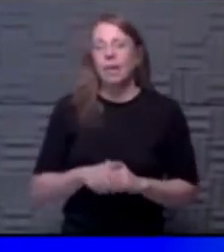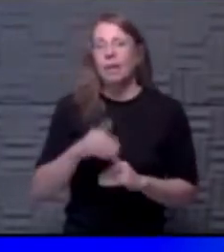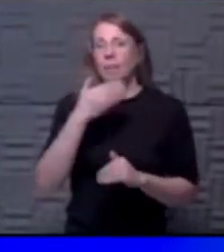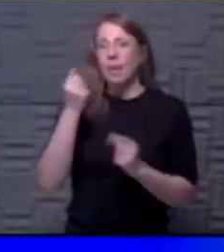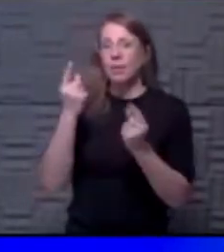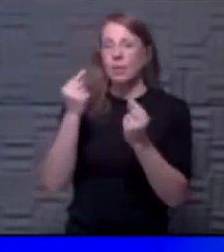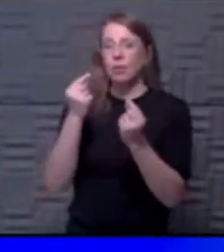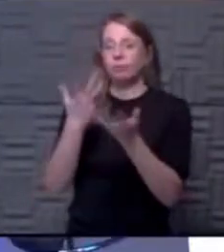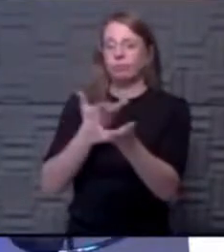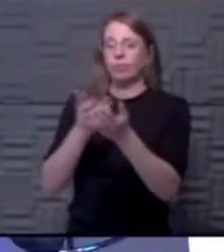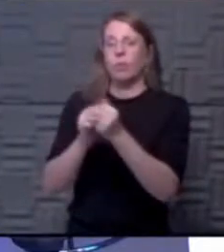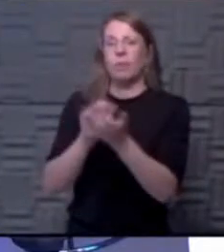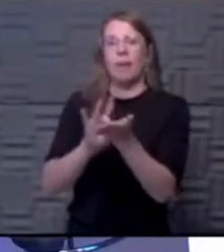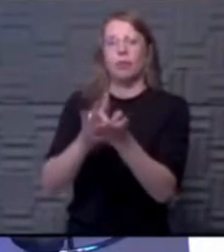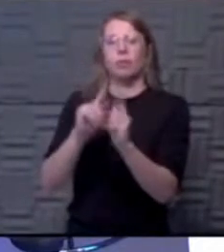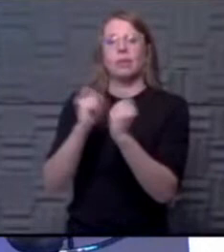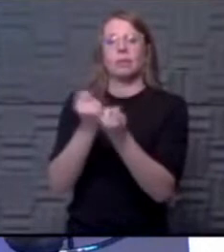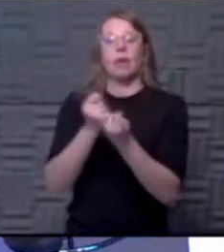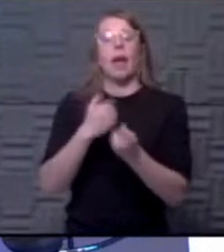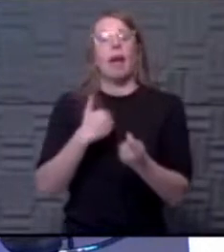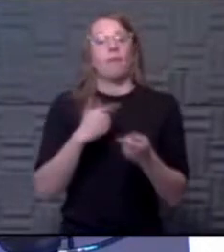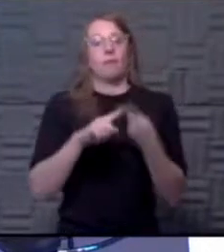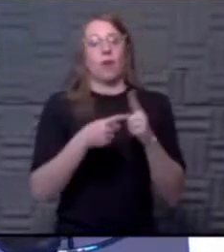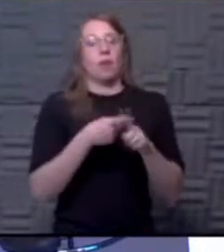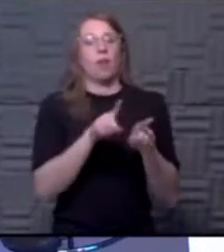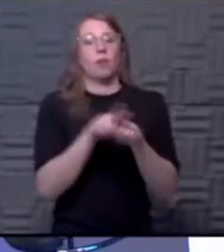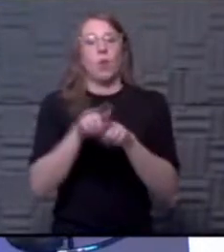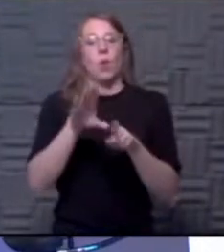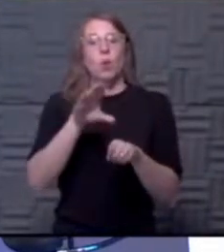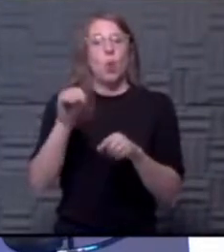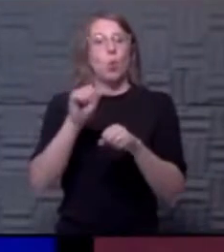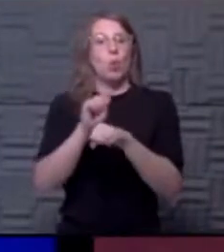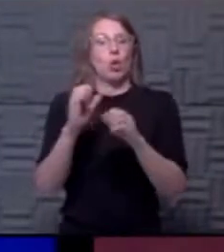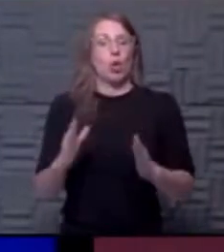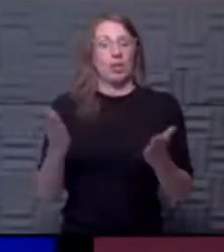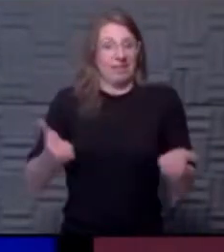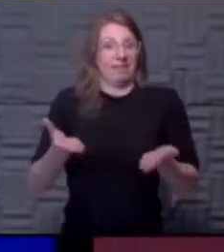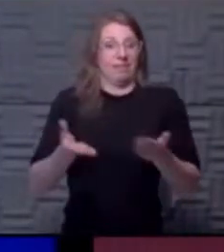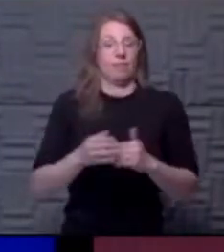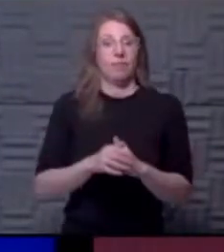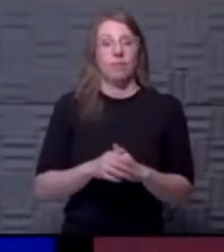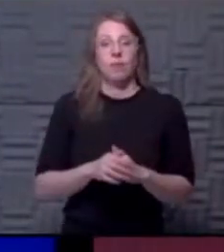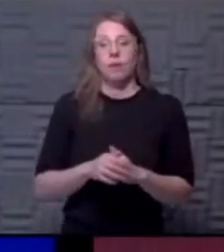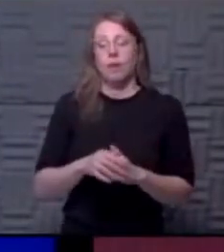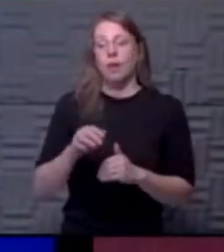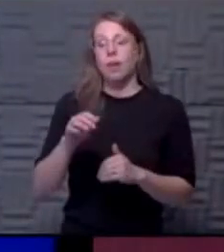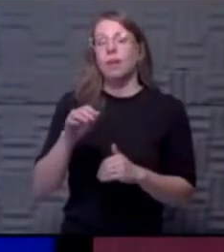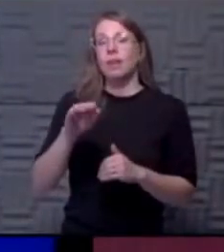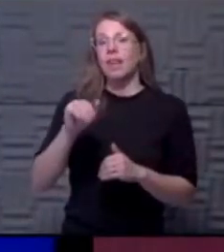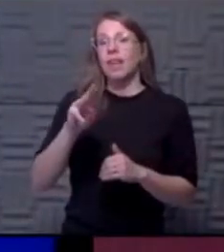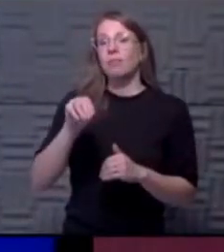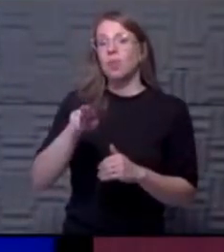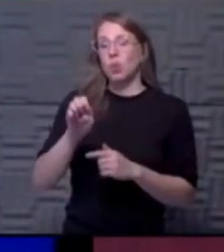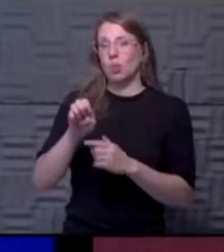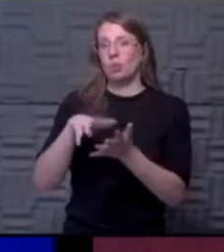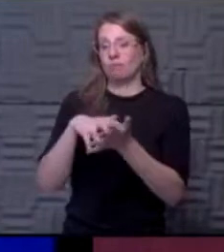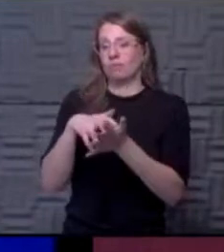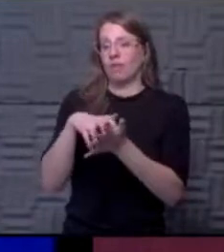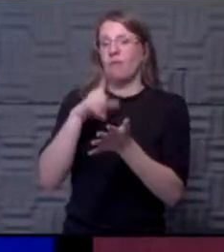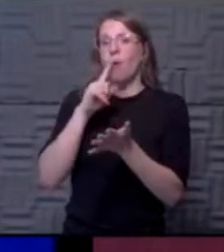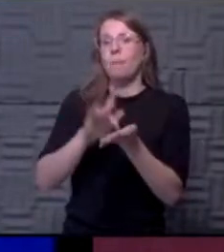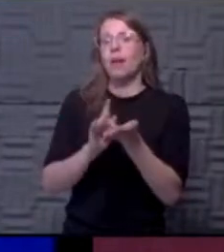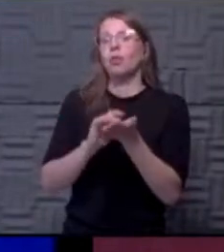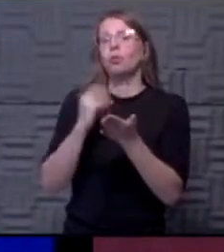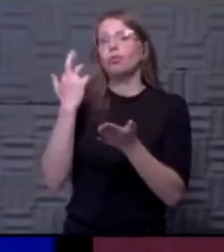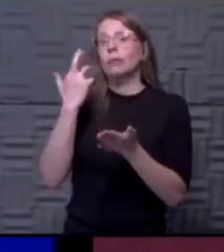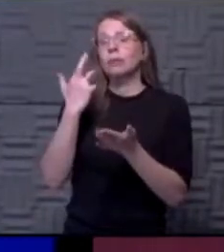to your medical team. You know, I have a friend and coworker here who is immunosuppressed for a medical reason, who